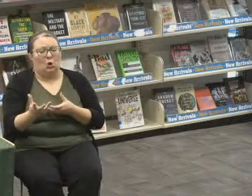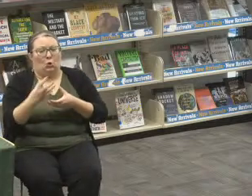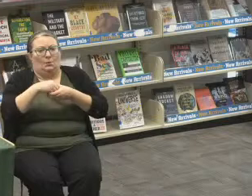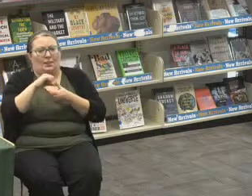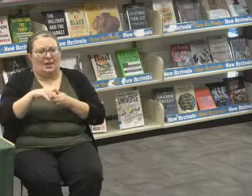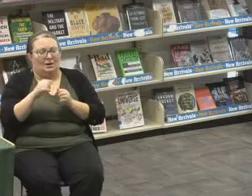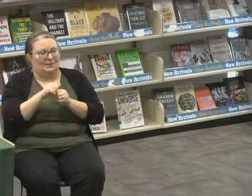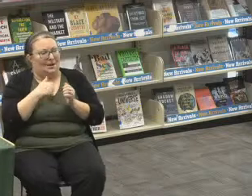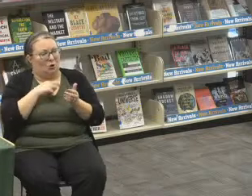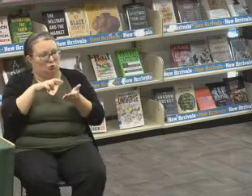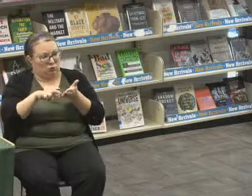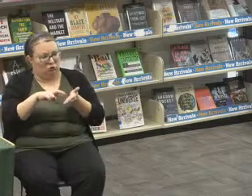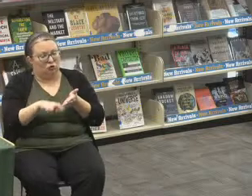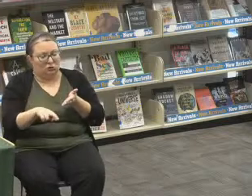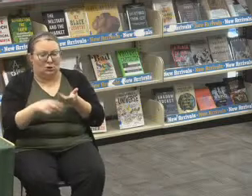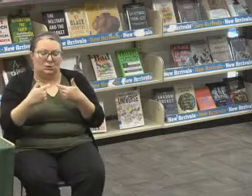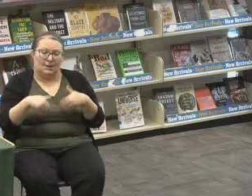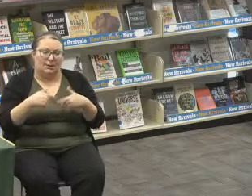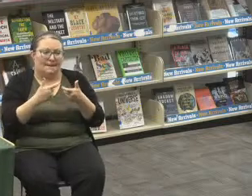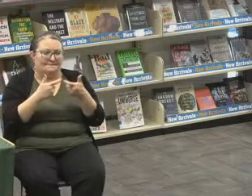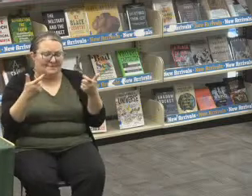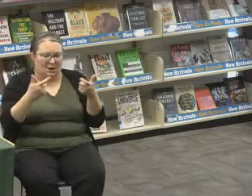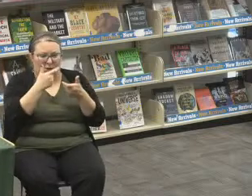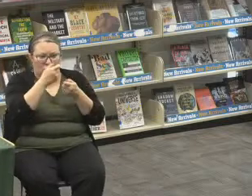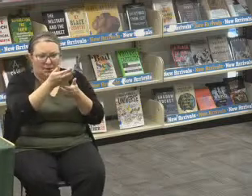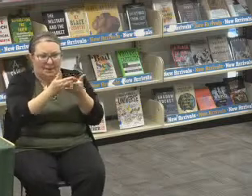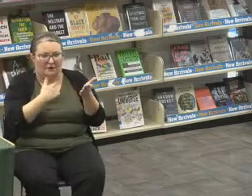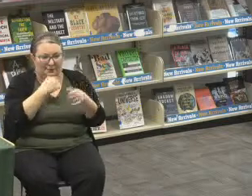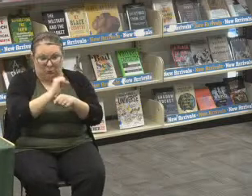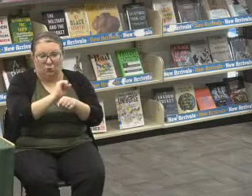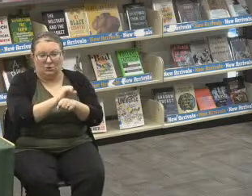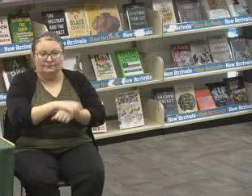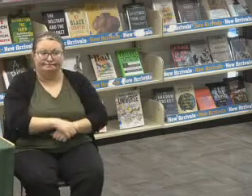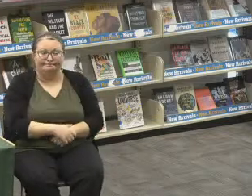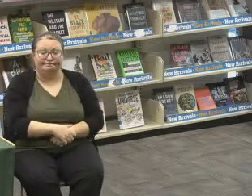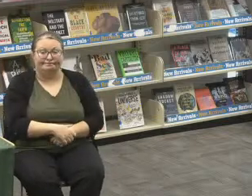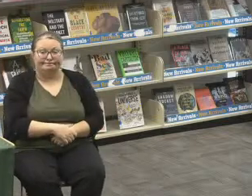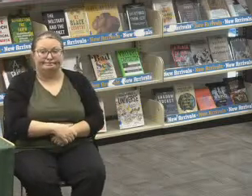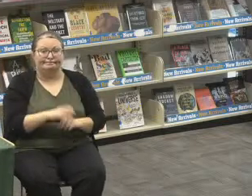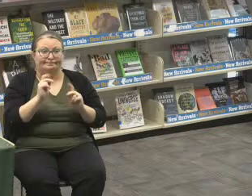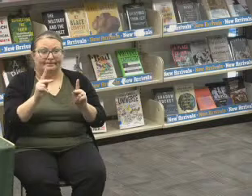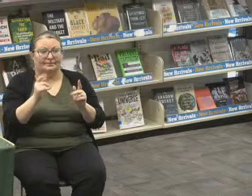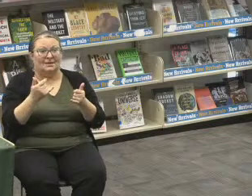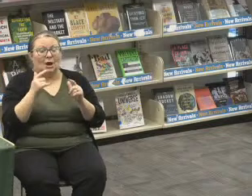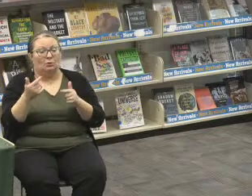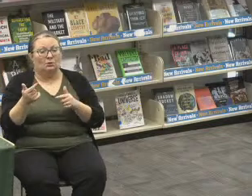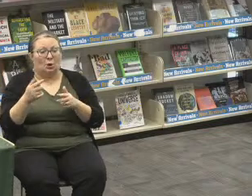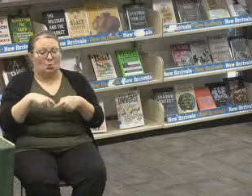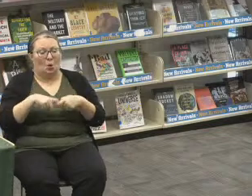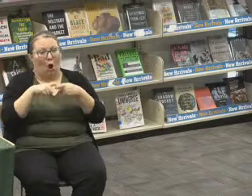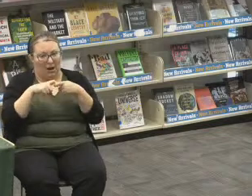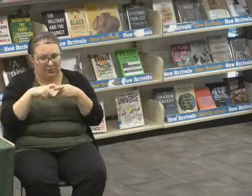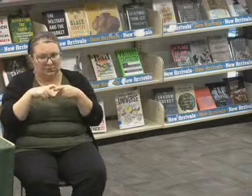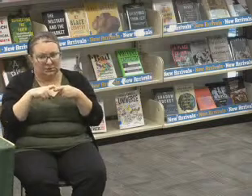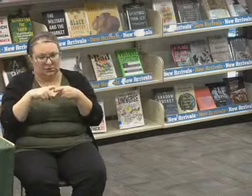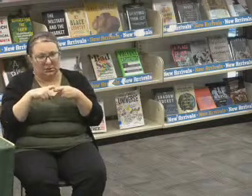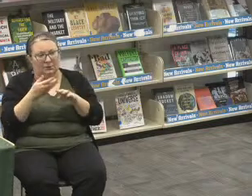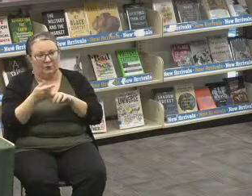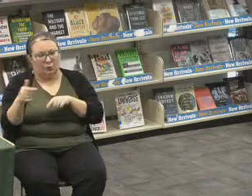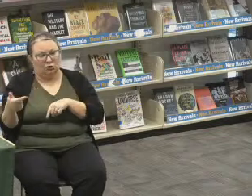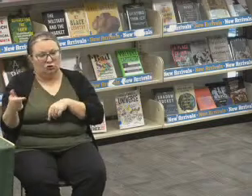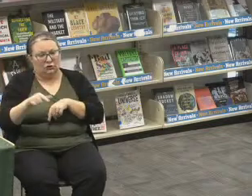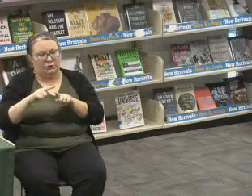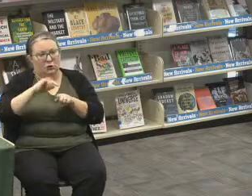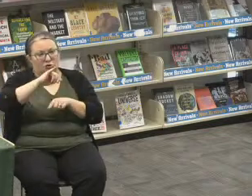into my research, and it's a big, interesting part of what I do. All right, so we're gonna kind of pause as we get ready to shift over